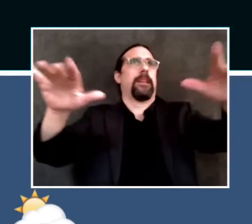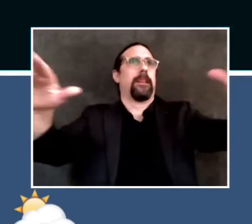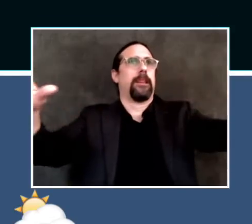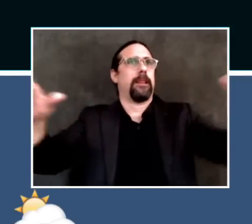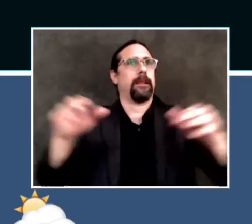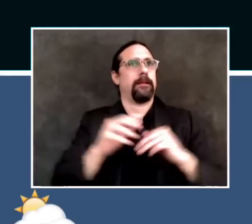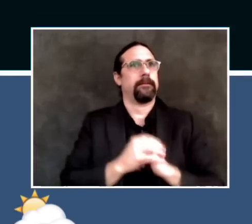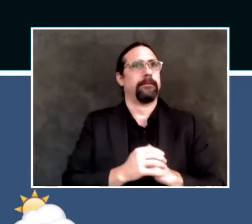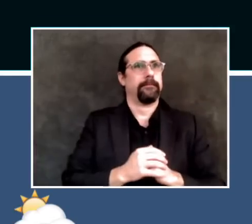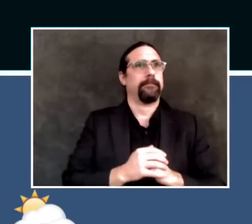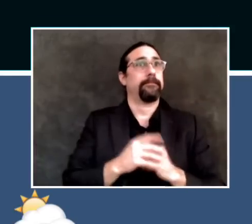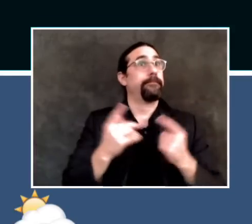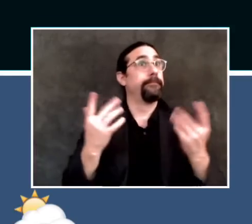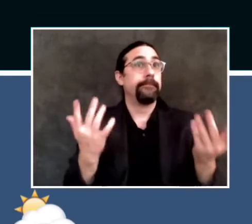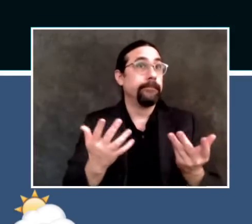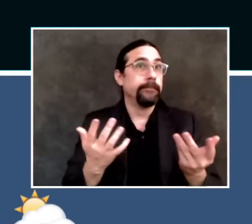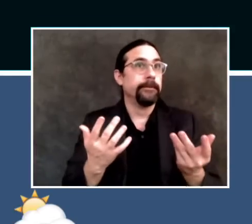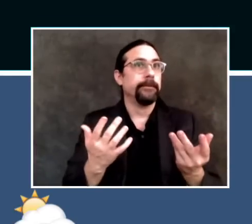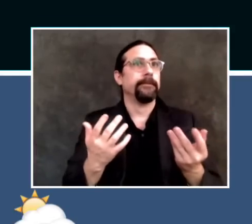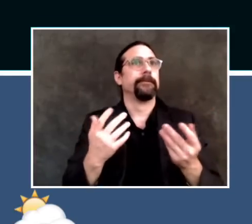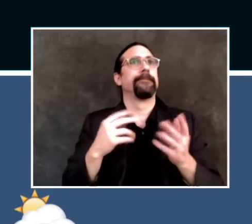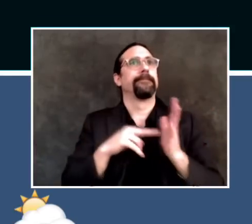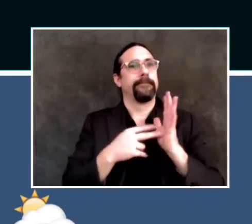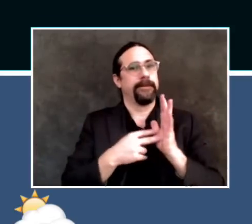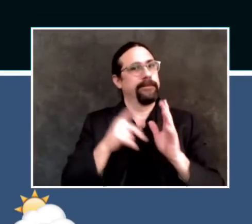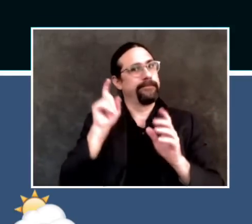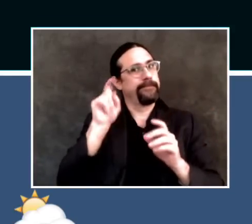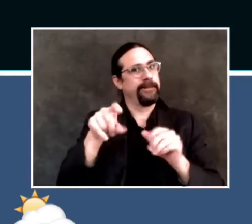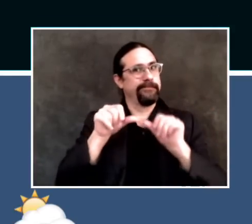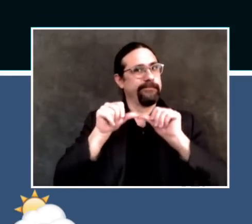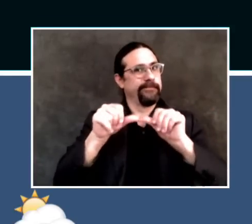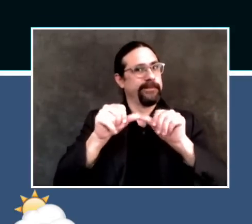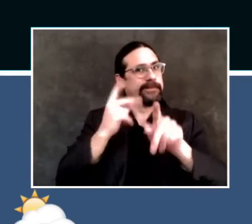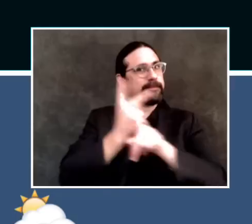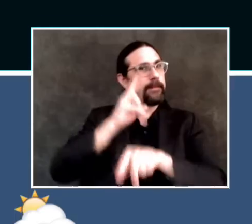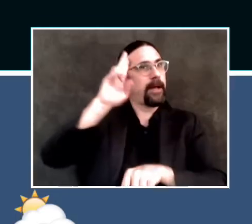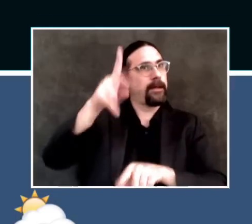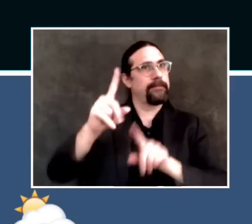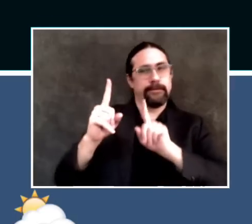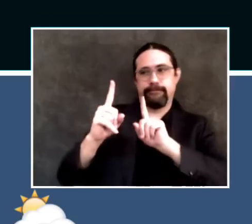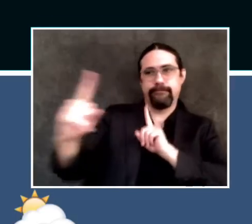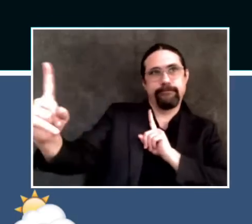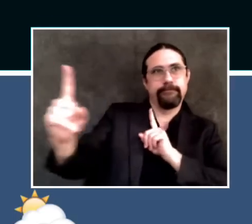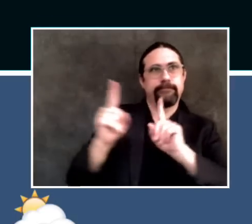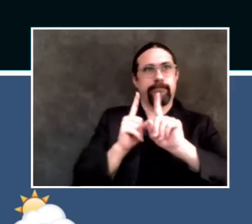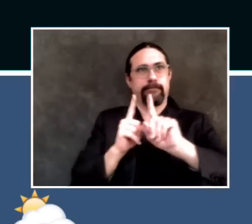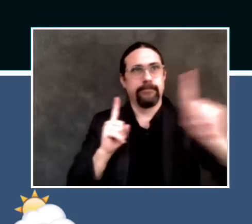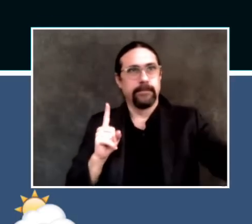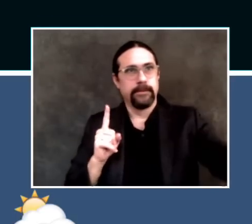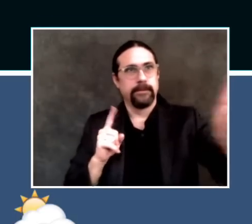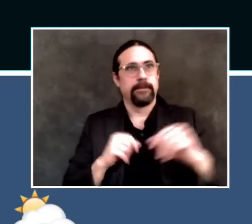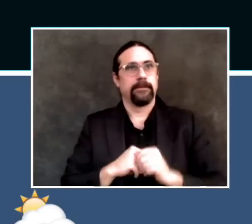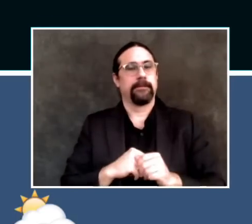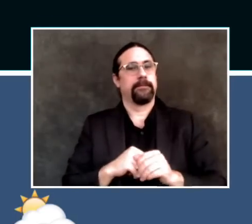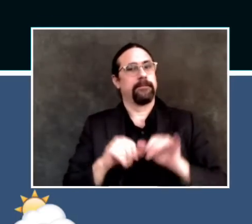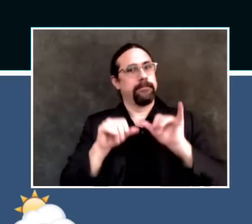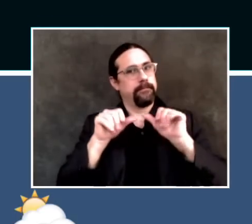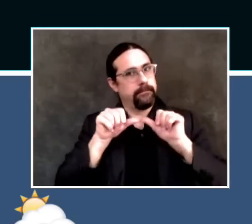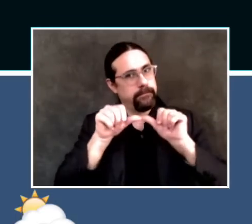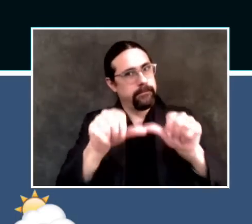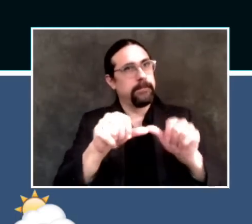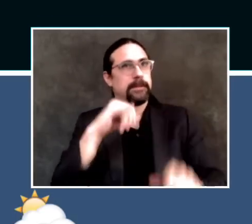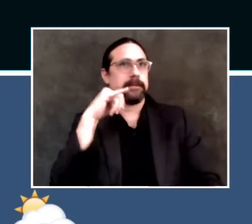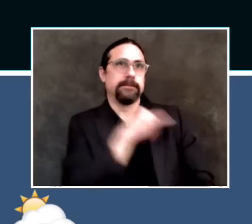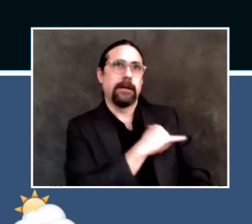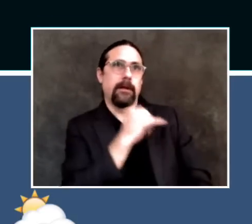Continuing to practice the social distancing, the shelter in place, is the pathway to the next phase. So when I say earn it, I want people to hear this in a